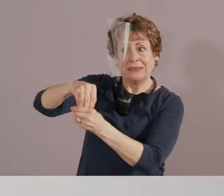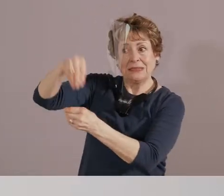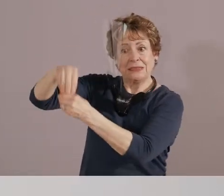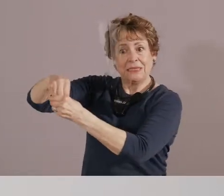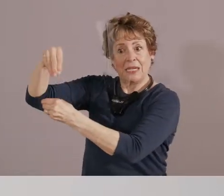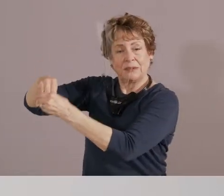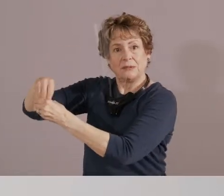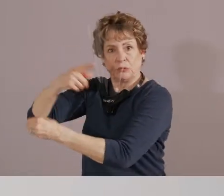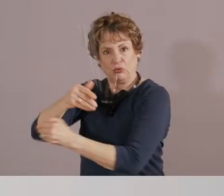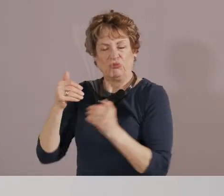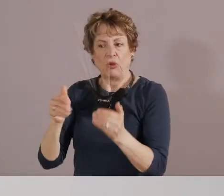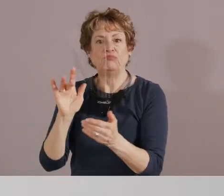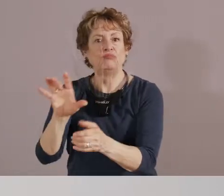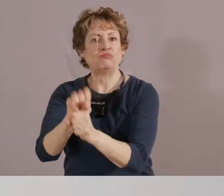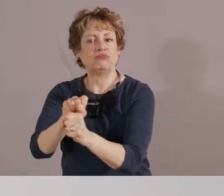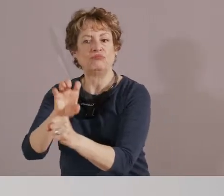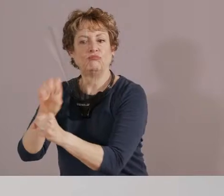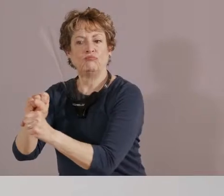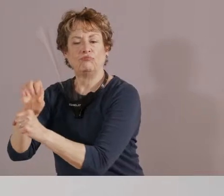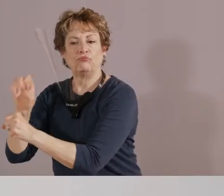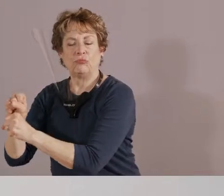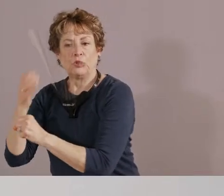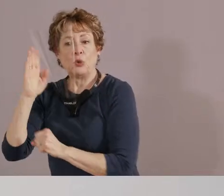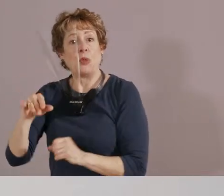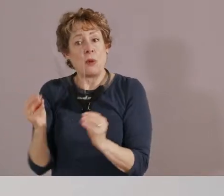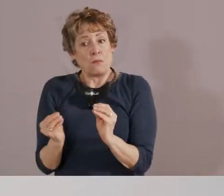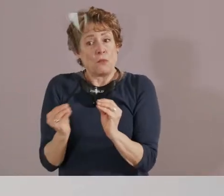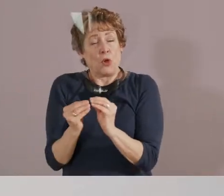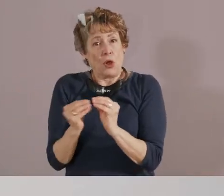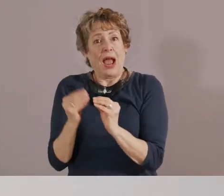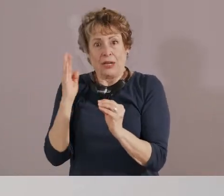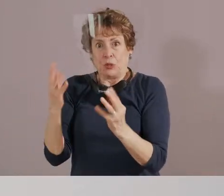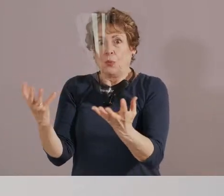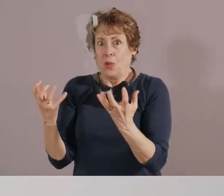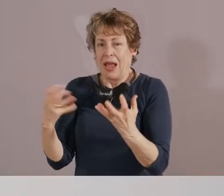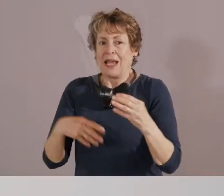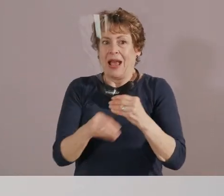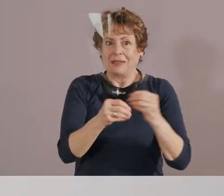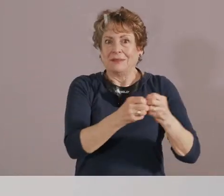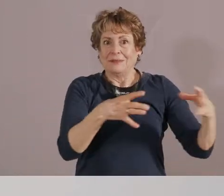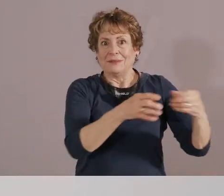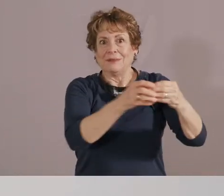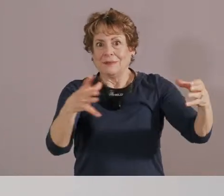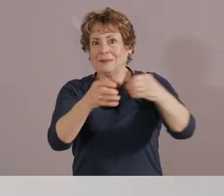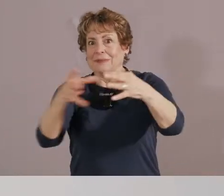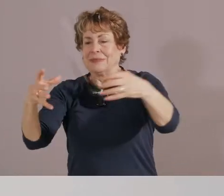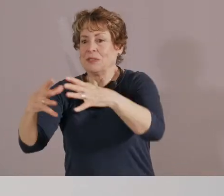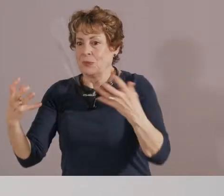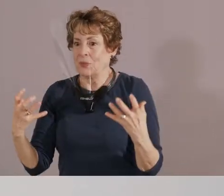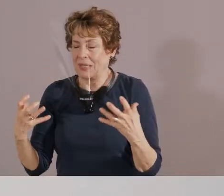they're interested in activating soon and getting more vaccine. All right, thank you very much. I really